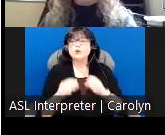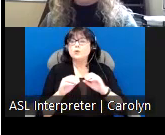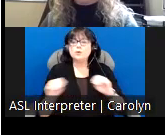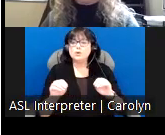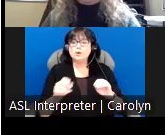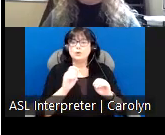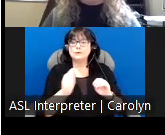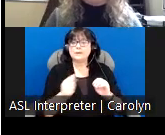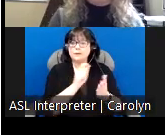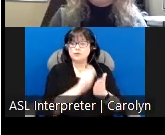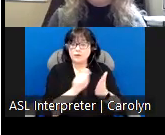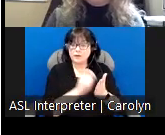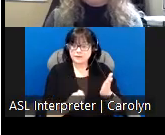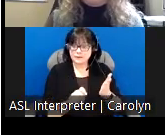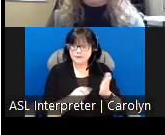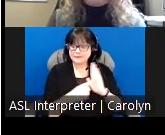a basic idea of